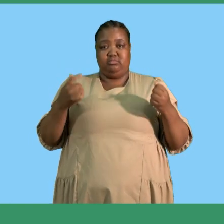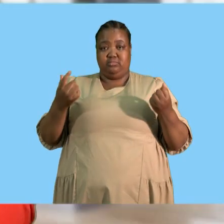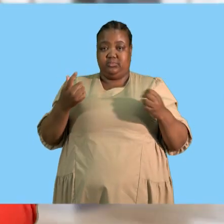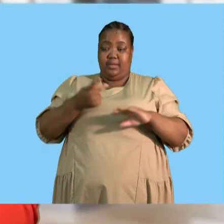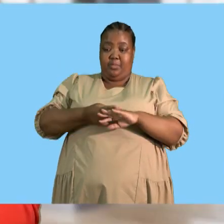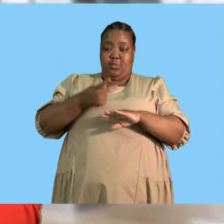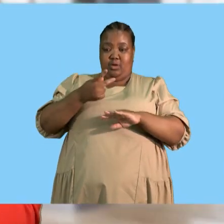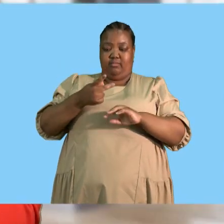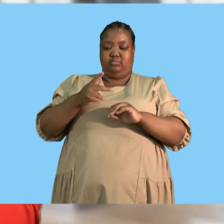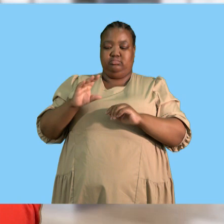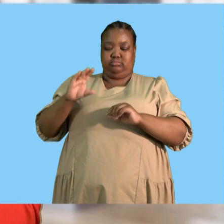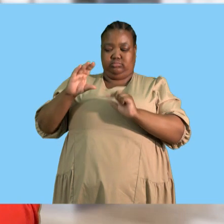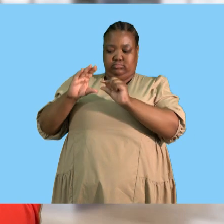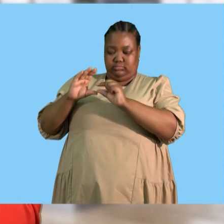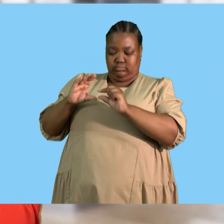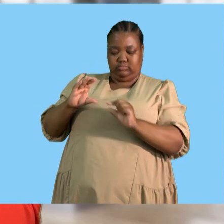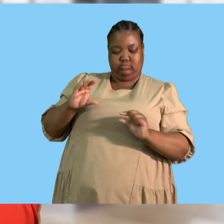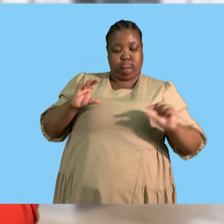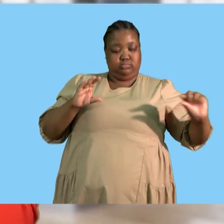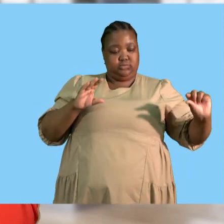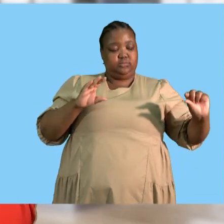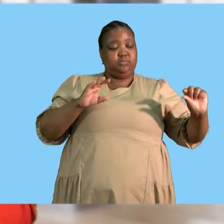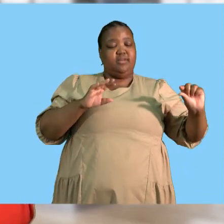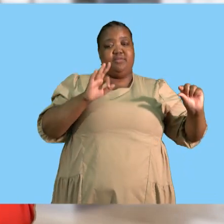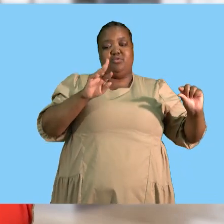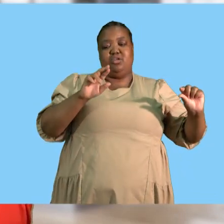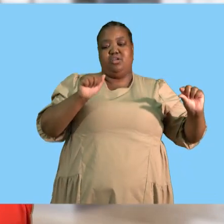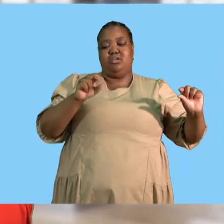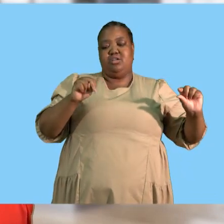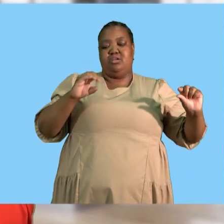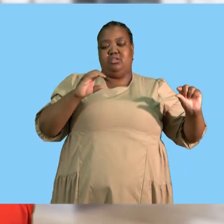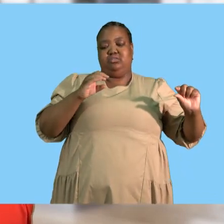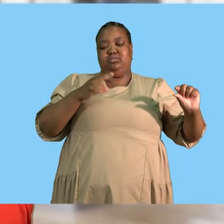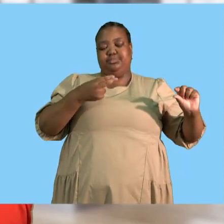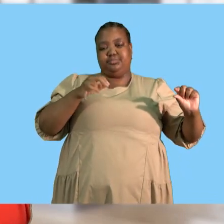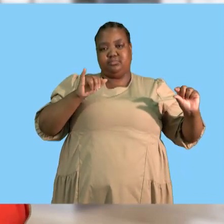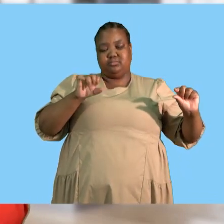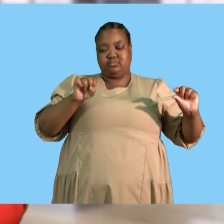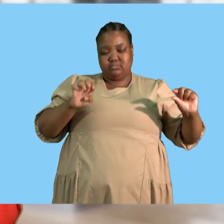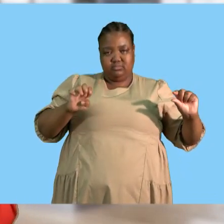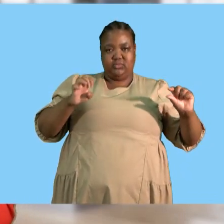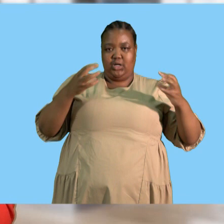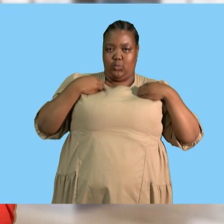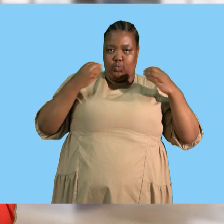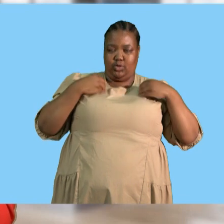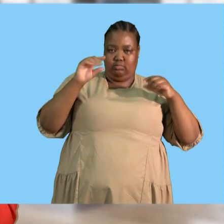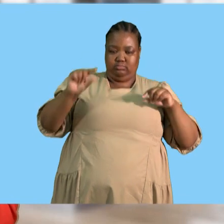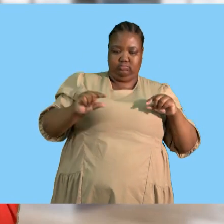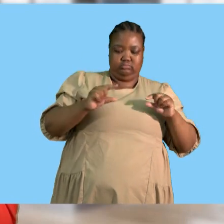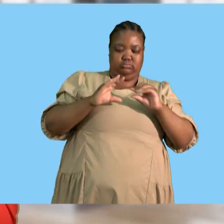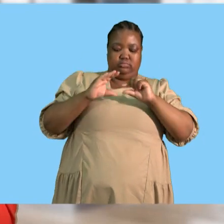owner of the franchise. So this is the amount that is stipulated in the contract that must go to the owner of